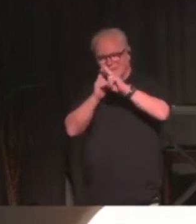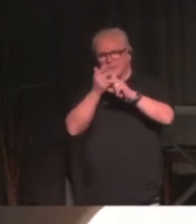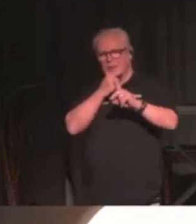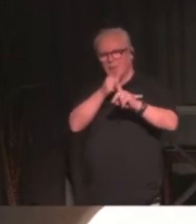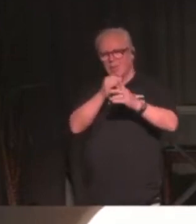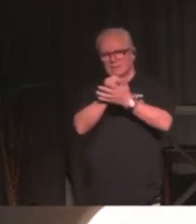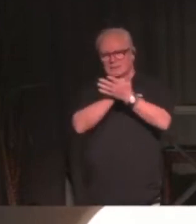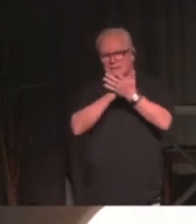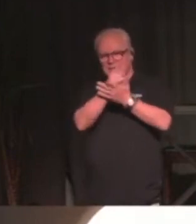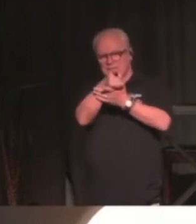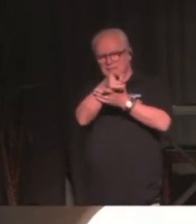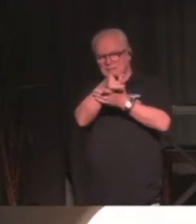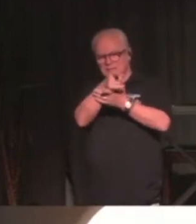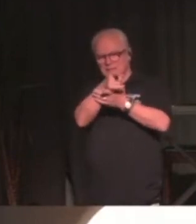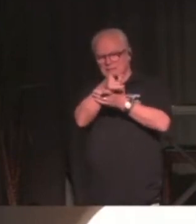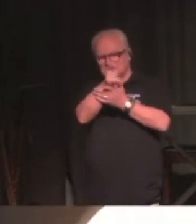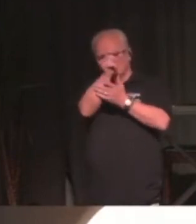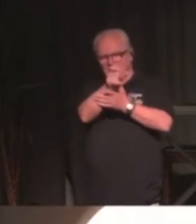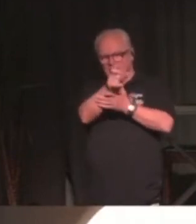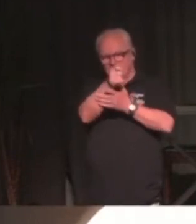It's just the Christians that are giving me trouble.